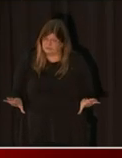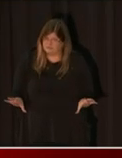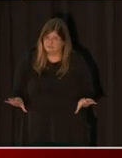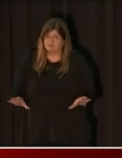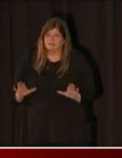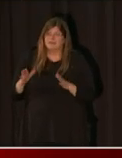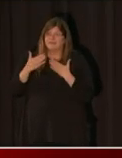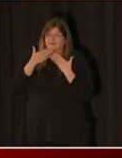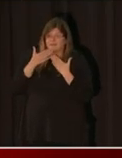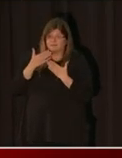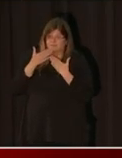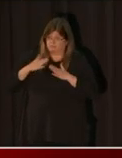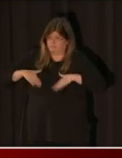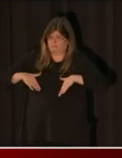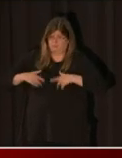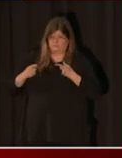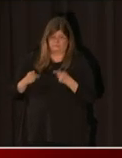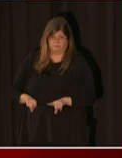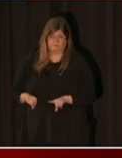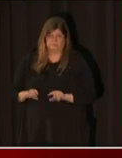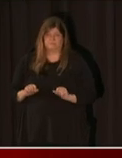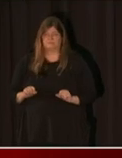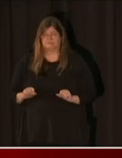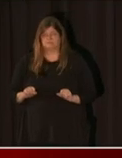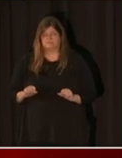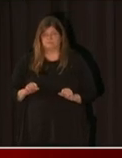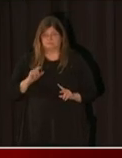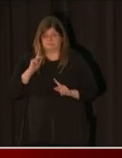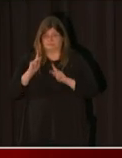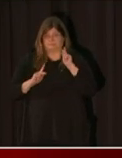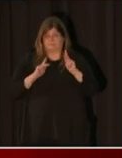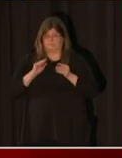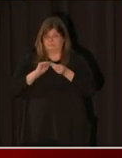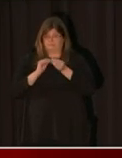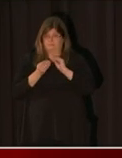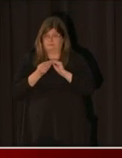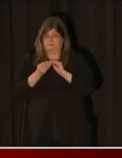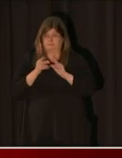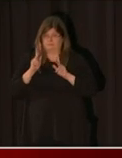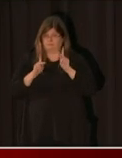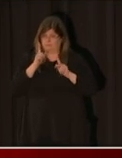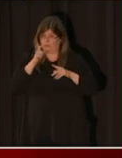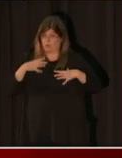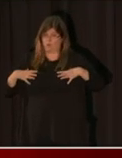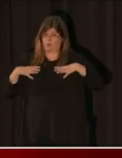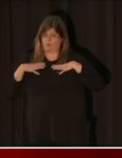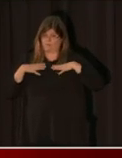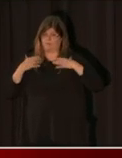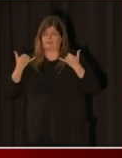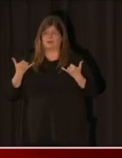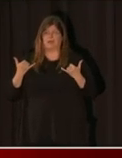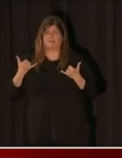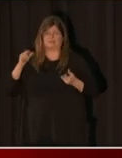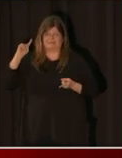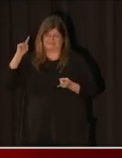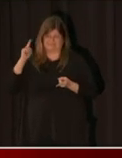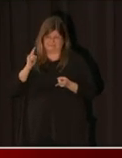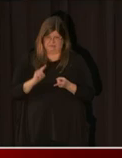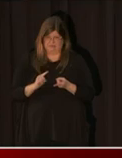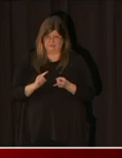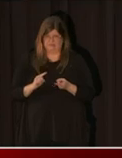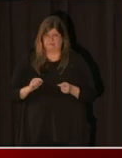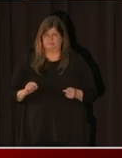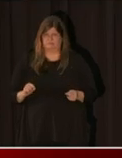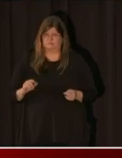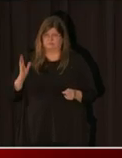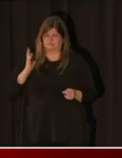fact, our numbers of people that are out due to quarantine have actually been going down in recent days pretty dramatically. We were up